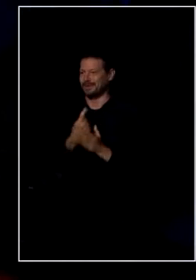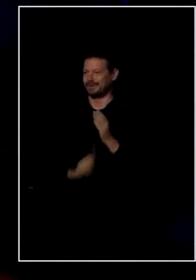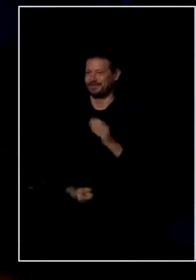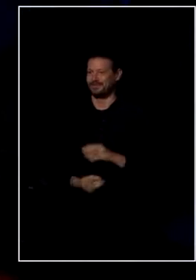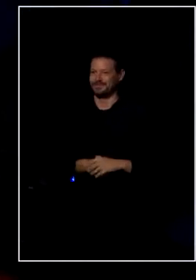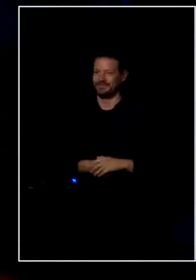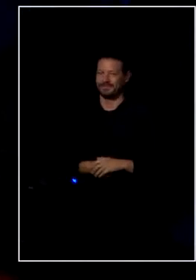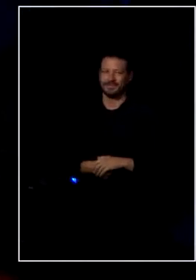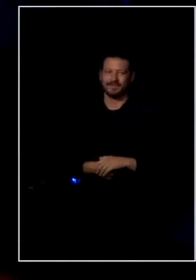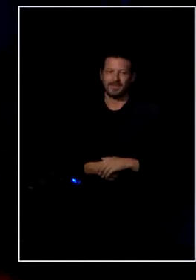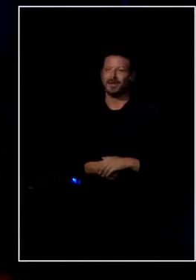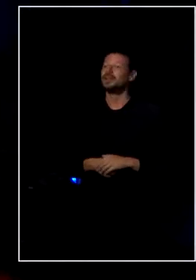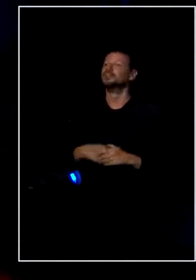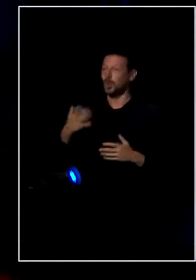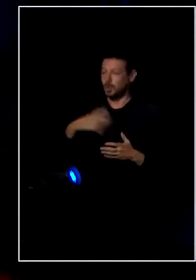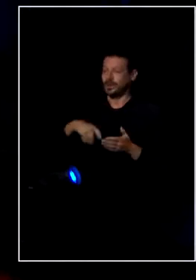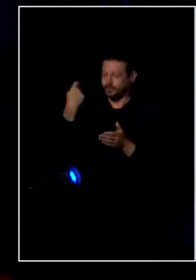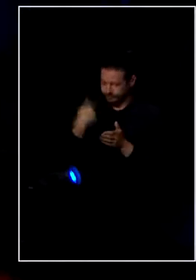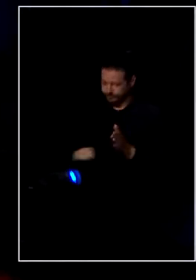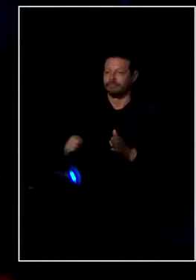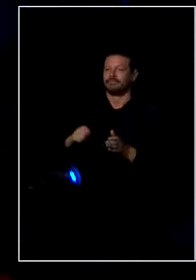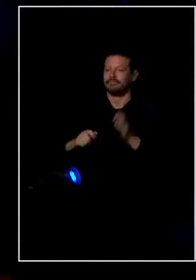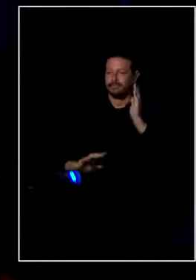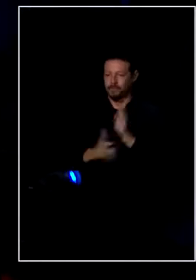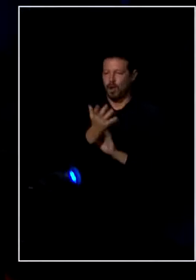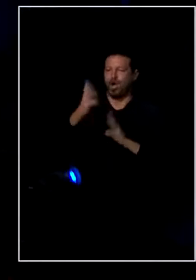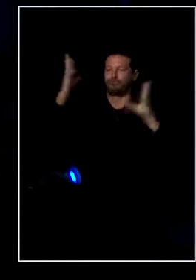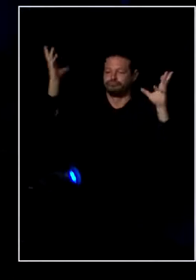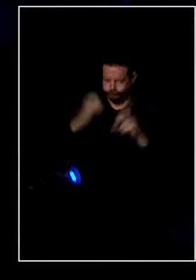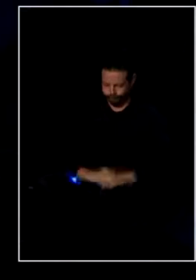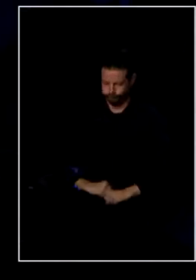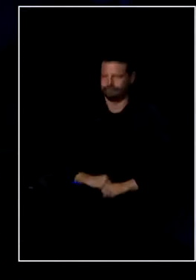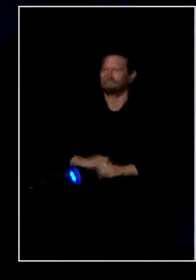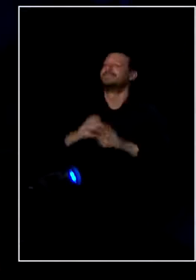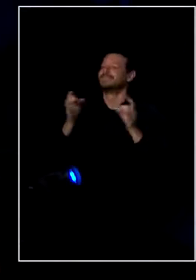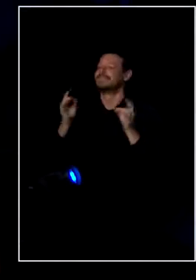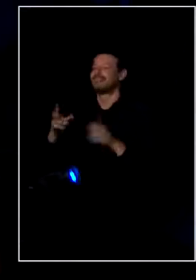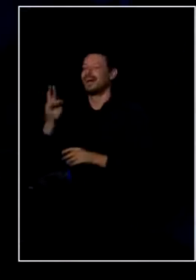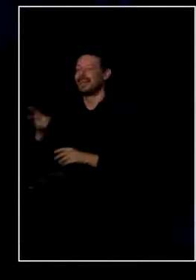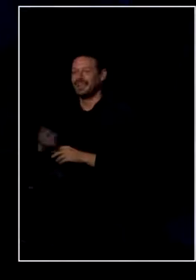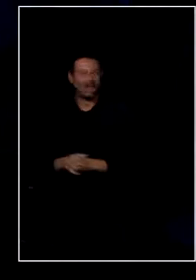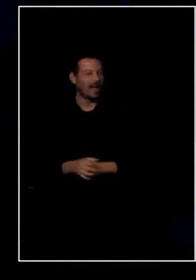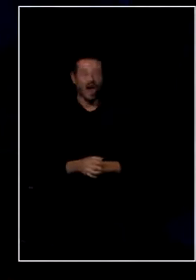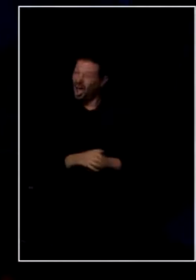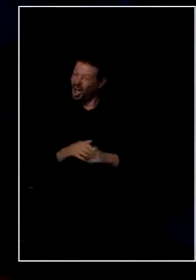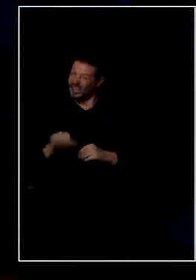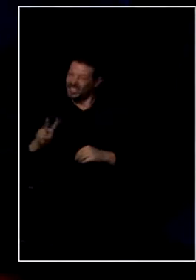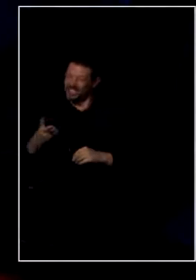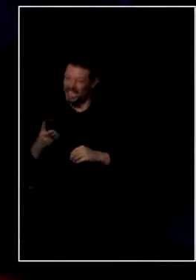So we've got to burn it all down and start again. That's the other title. That's the subtitle of your book.